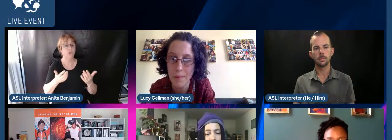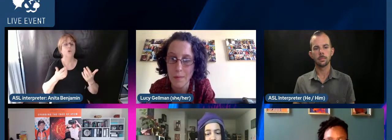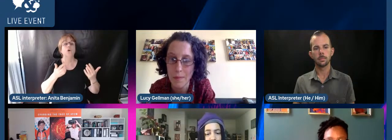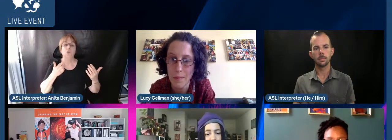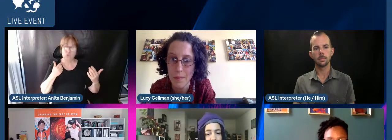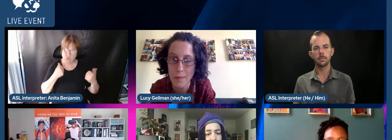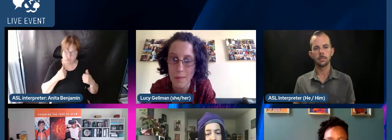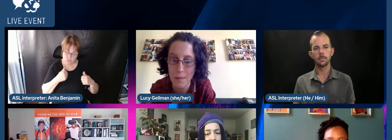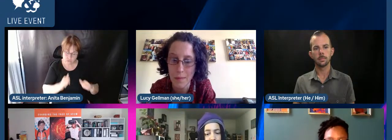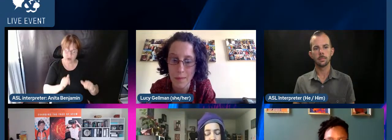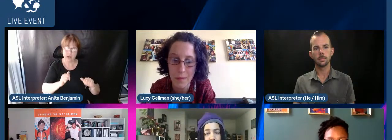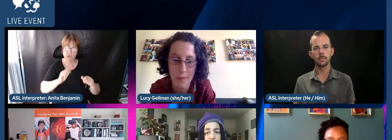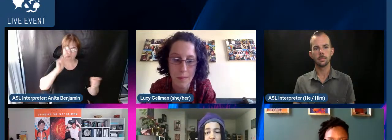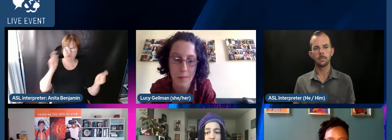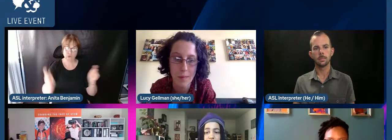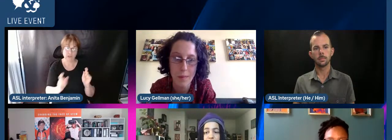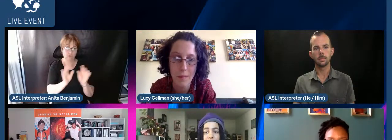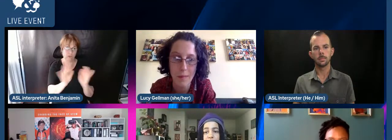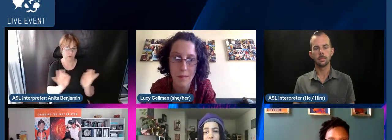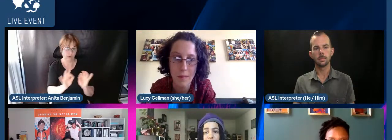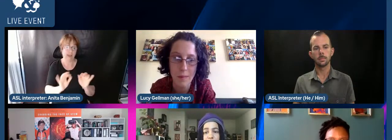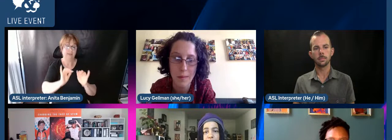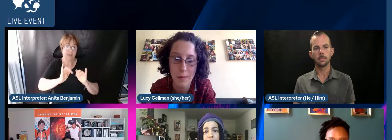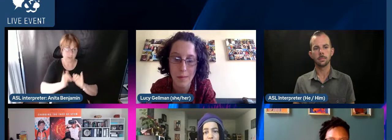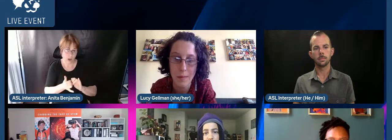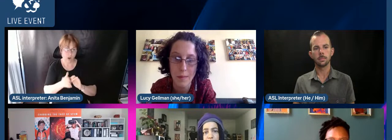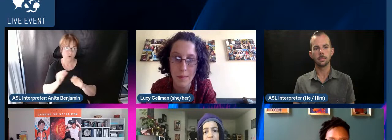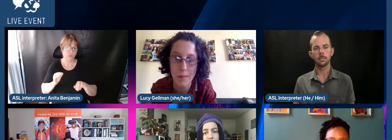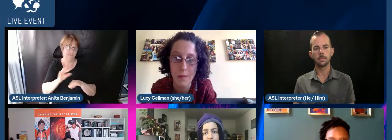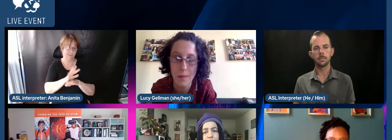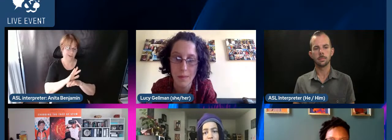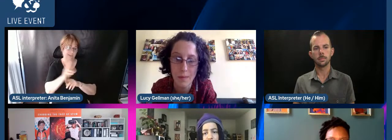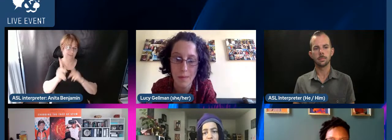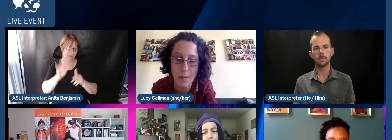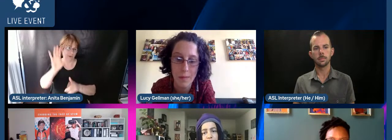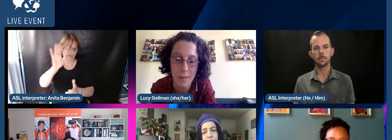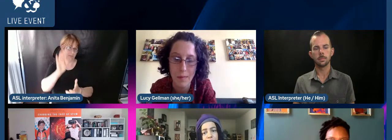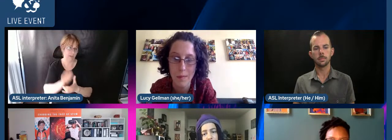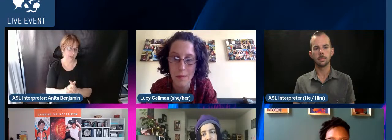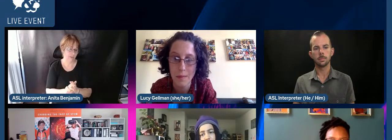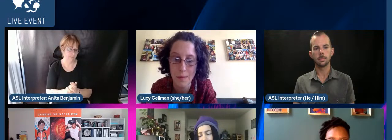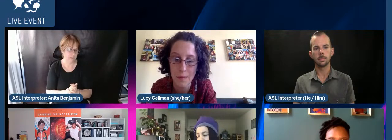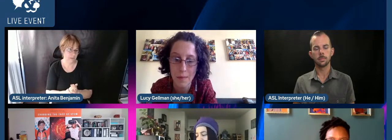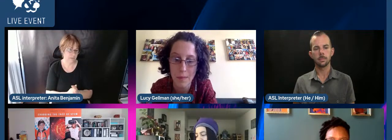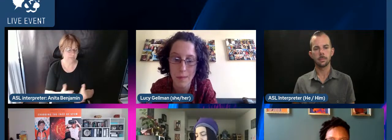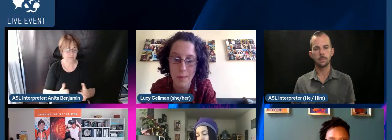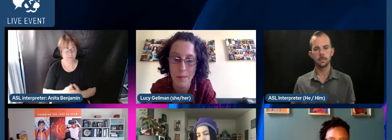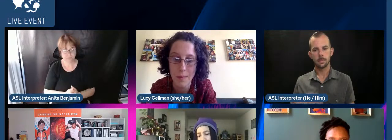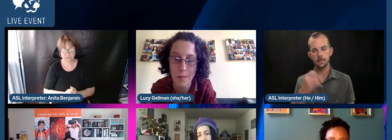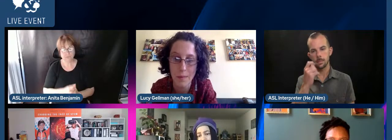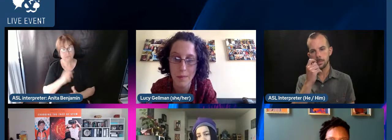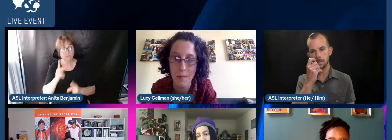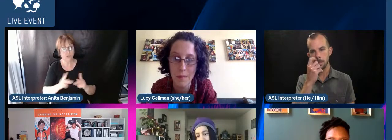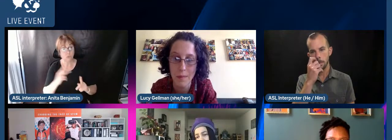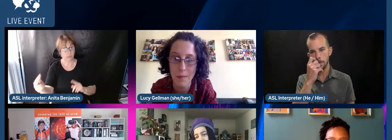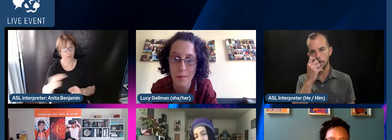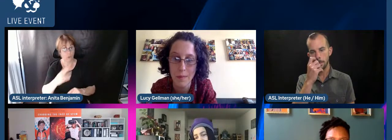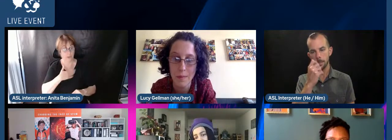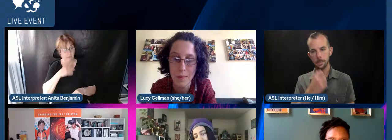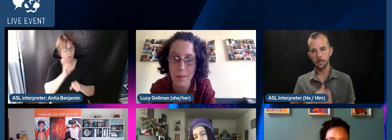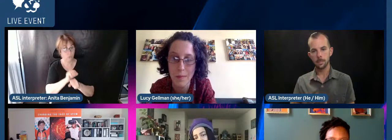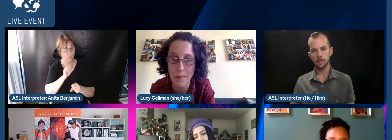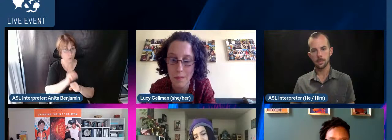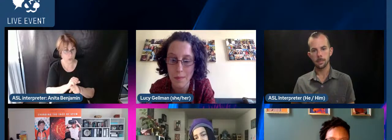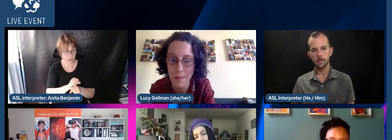narrative. And that is how you change people's belief systems. And so when people look at my work, which a lot of